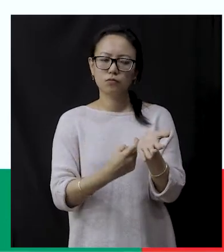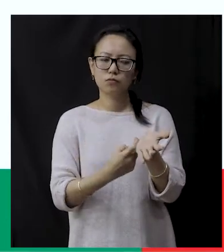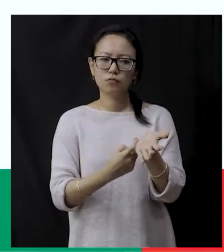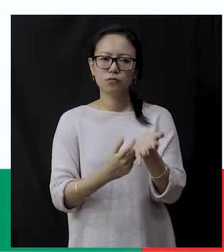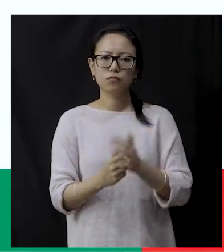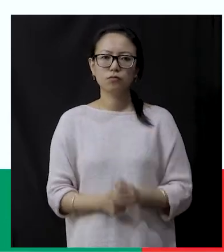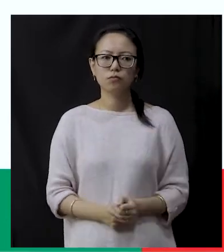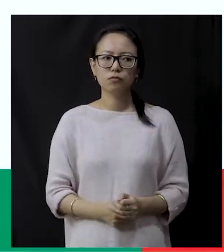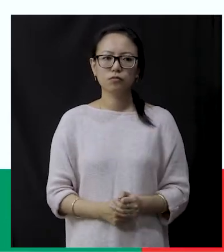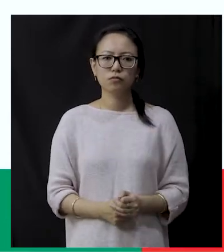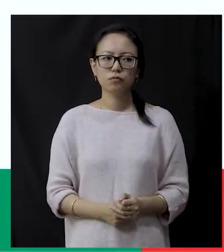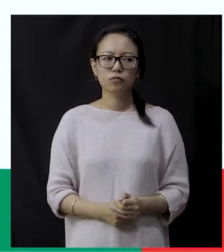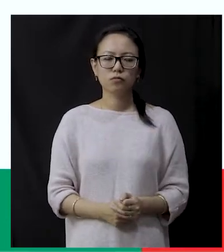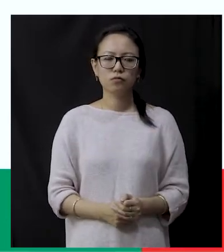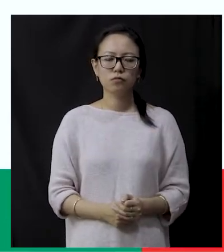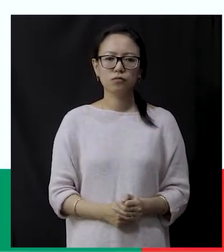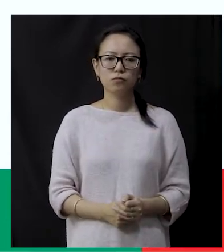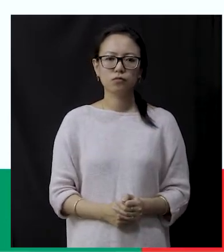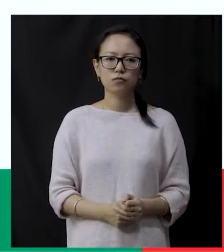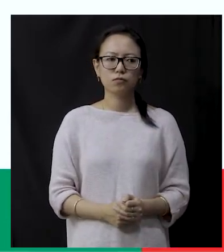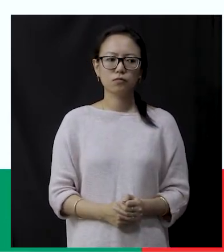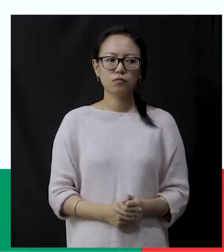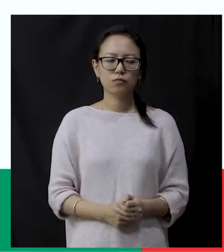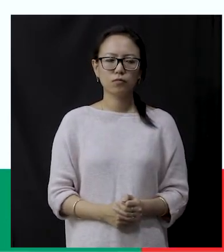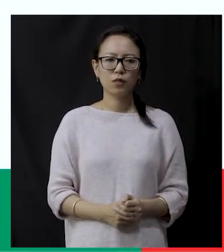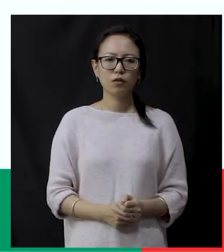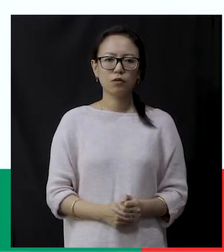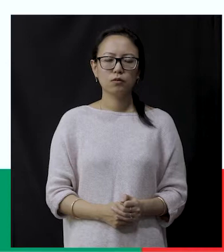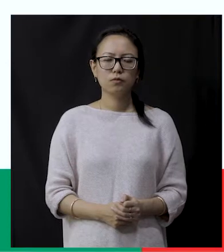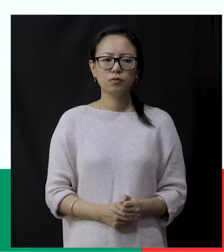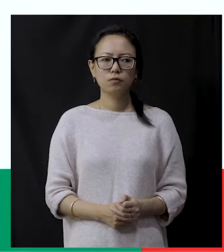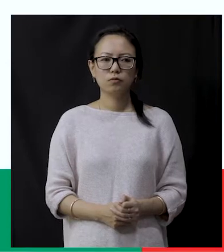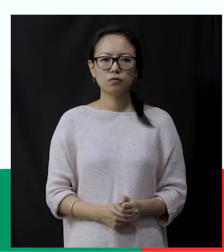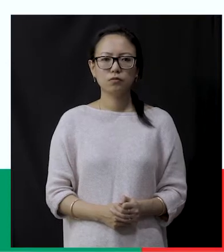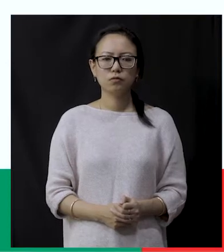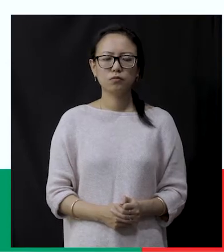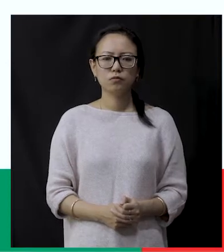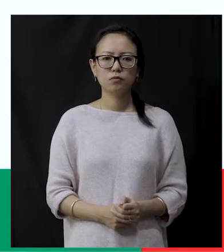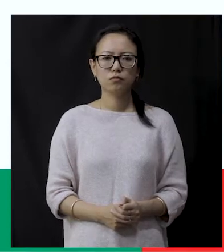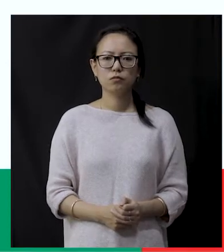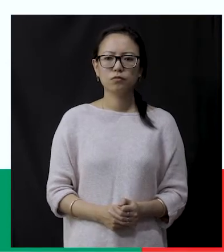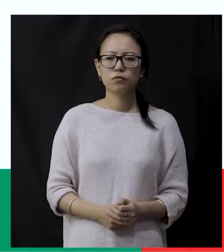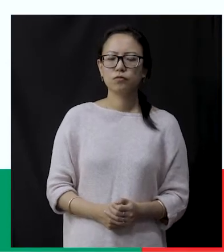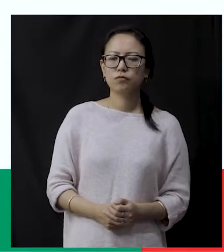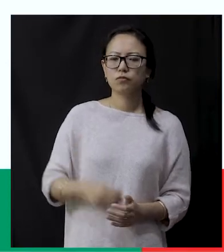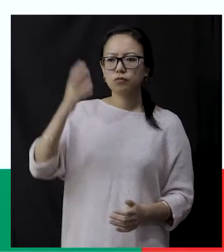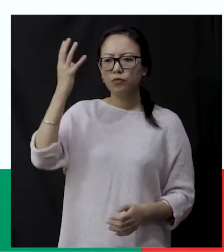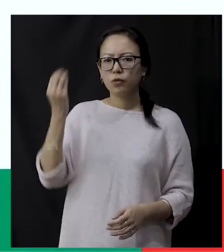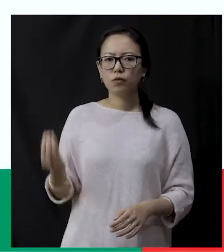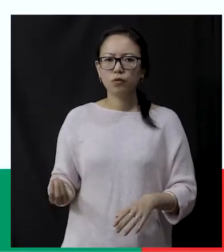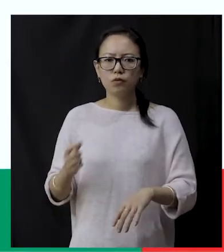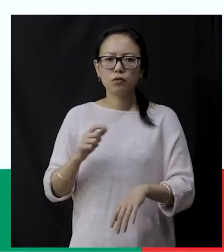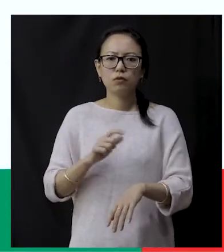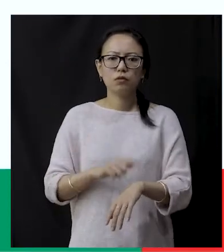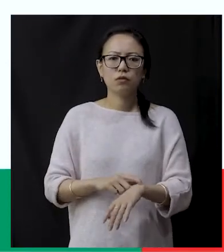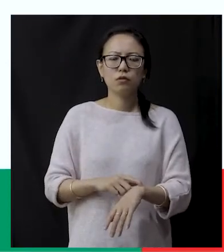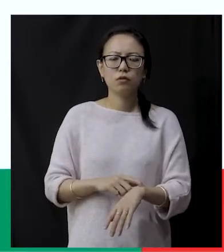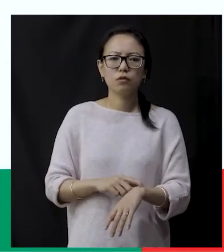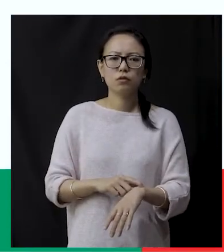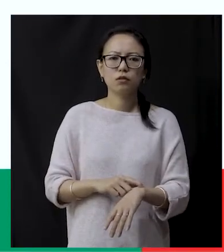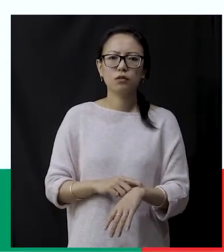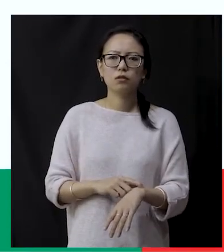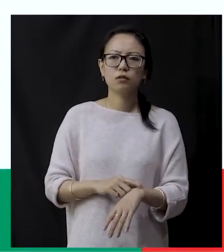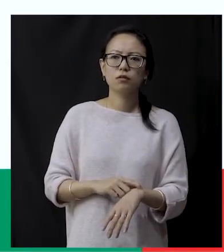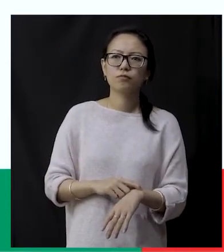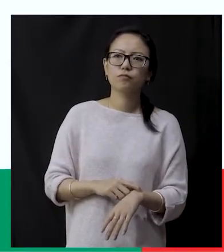Polestar, pole star. So, students, at night, when you watch